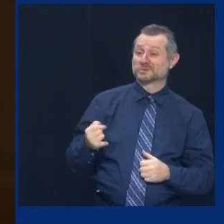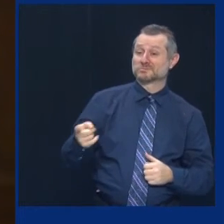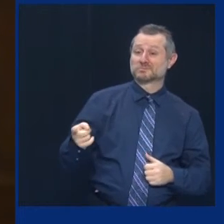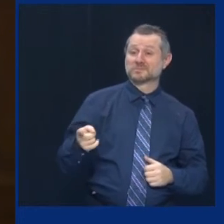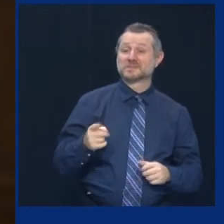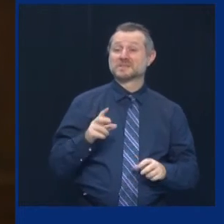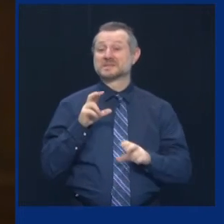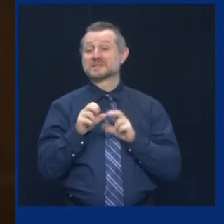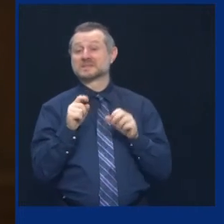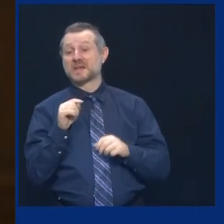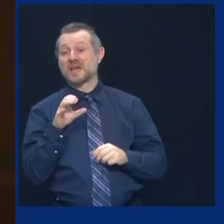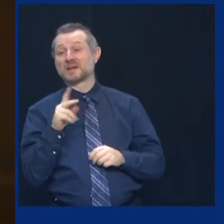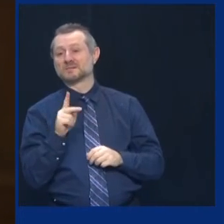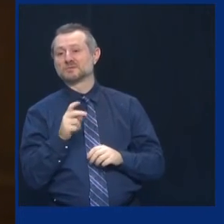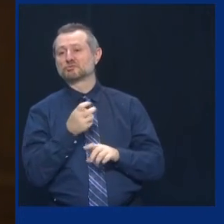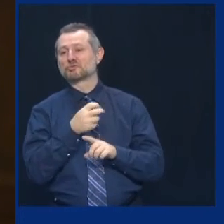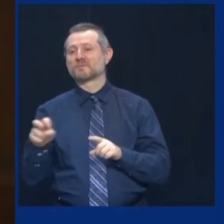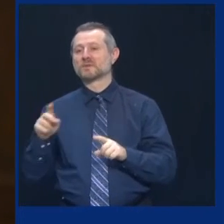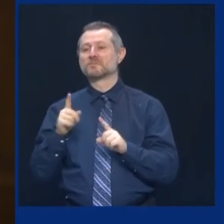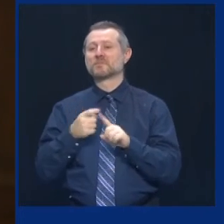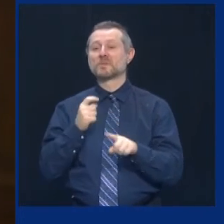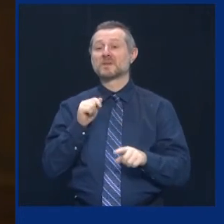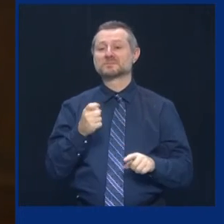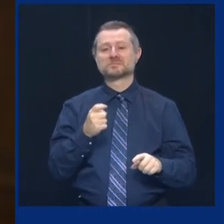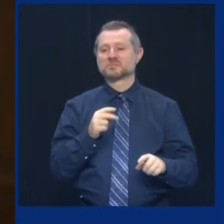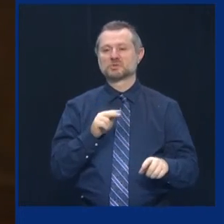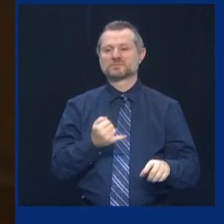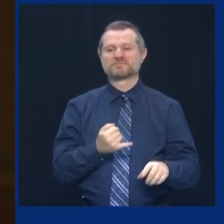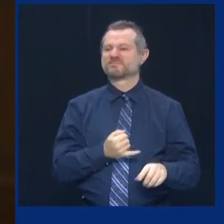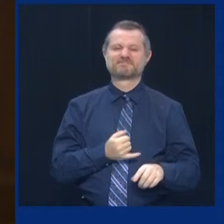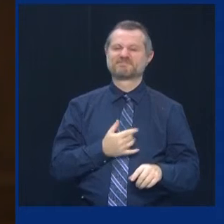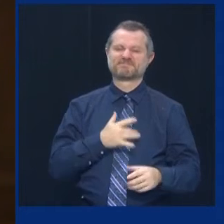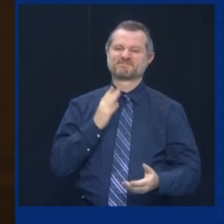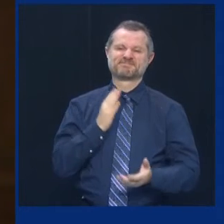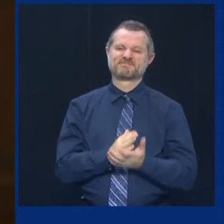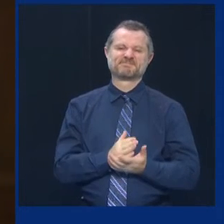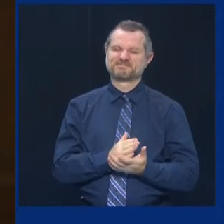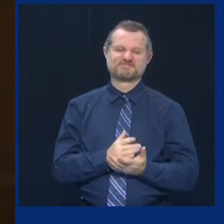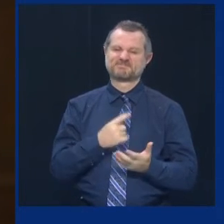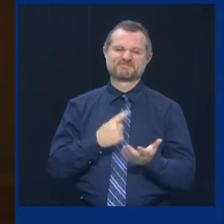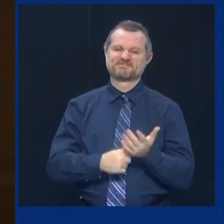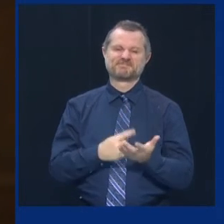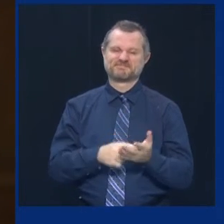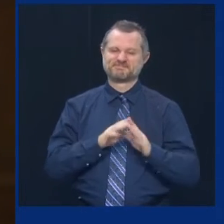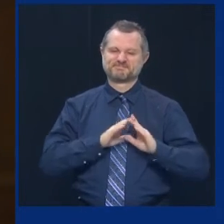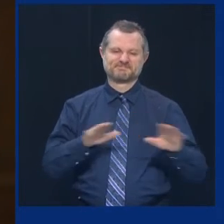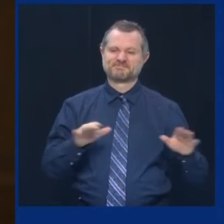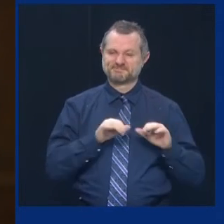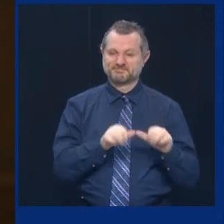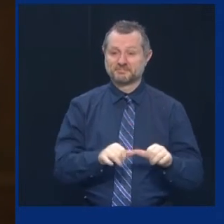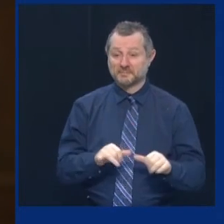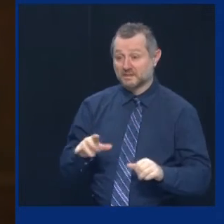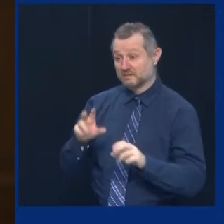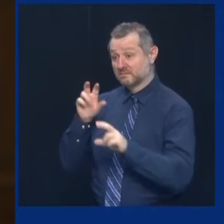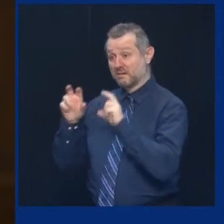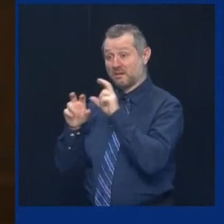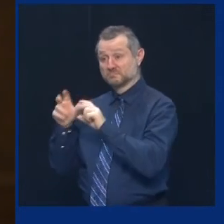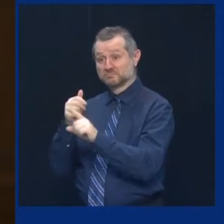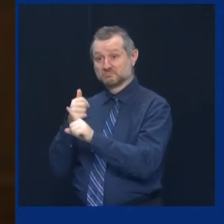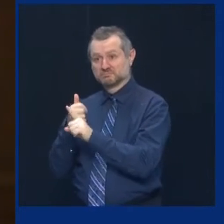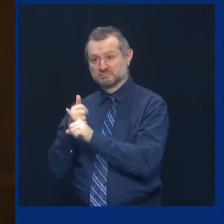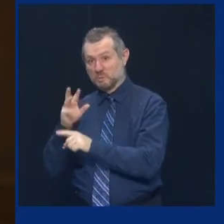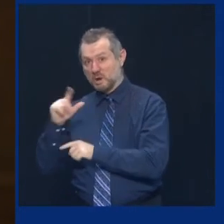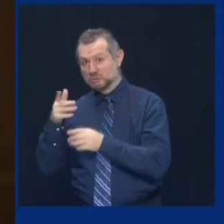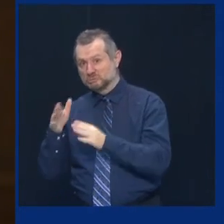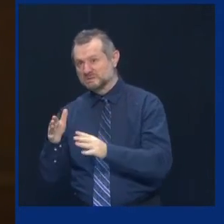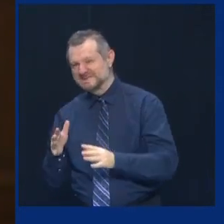tax, and I think they've moved off of any of those discussions as the stock exchange talked about moving into other